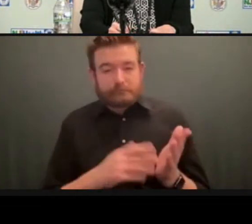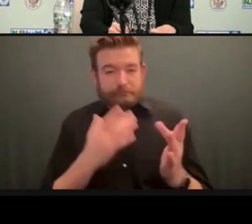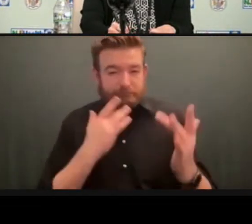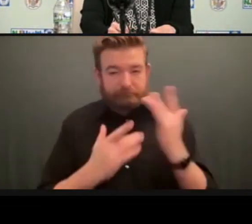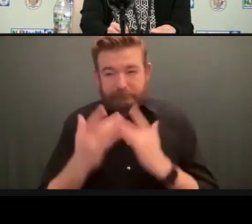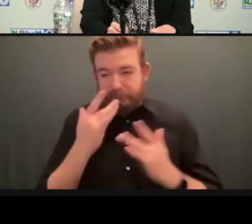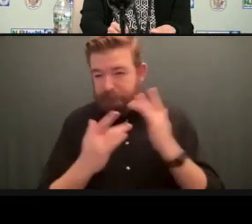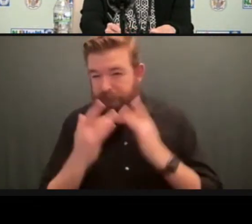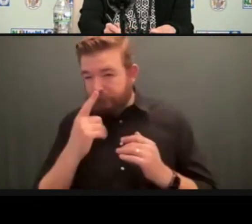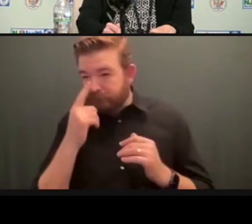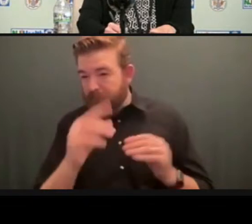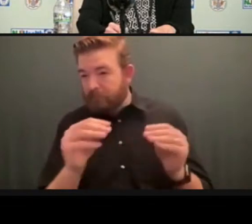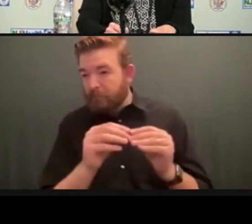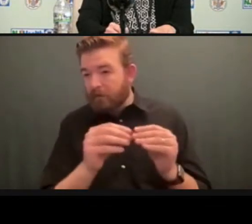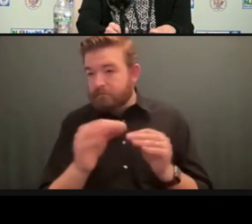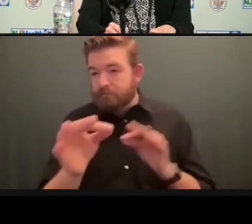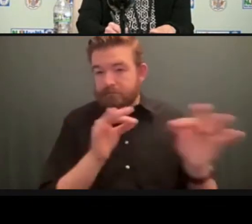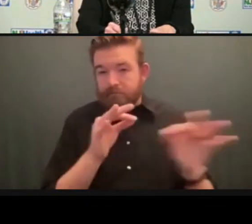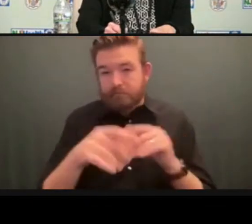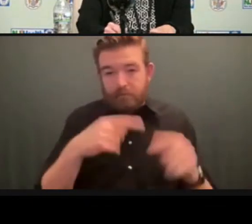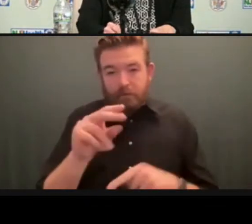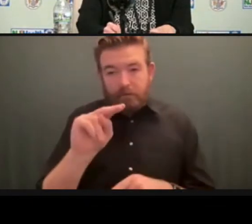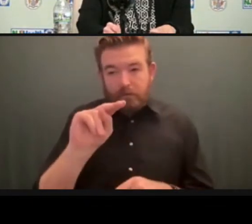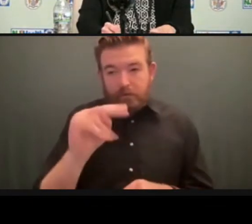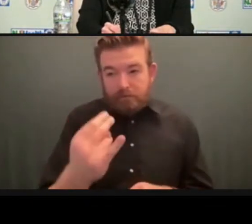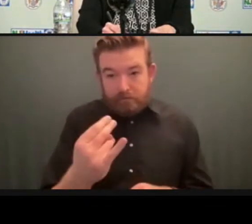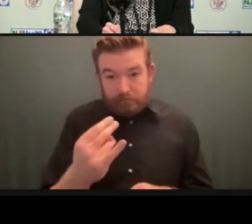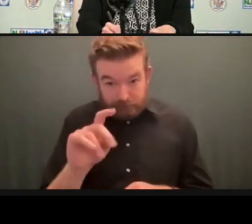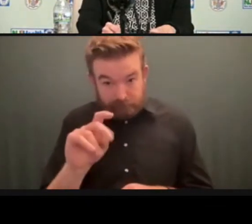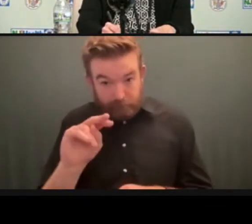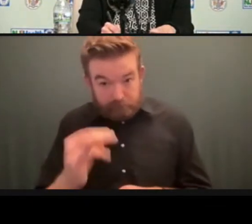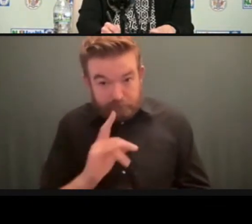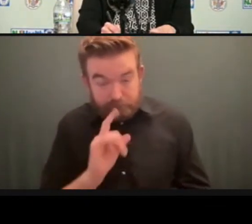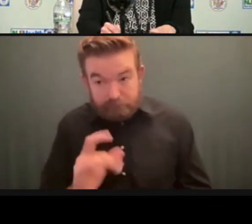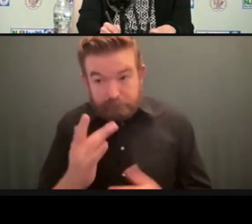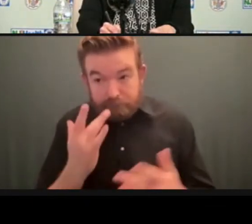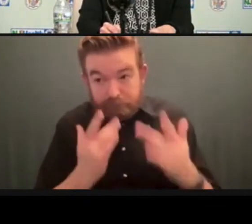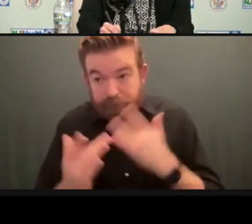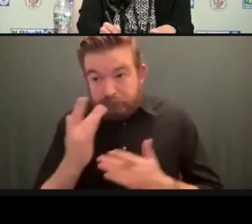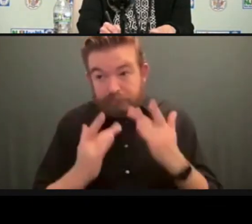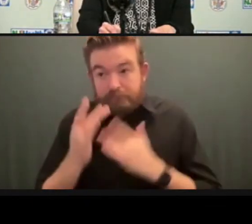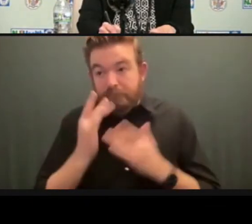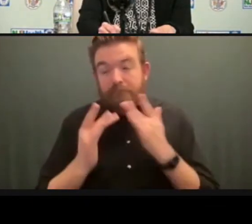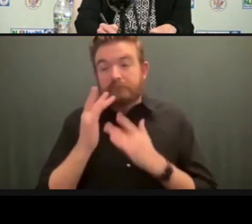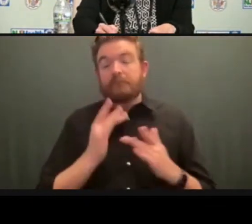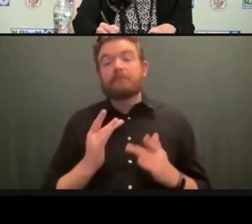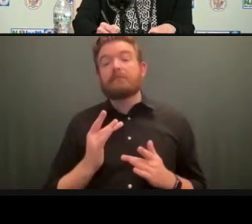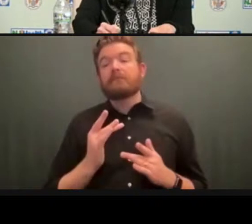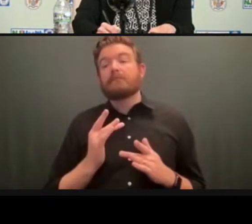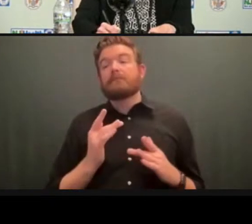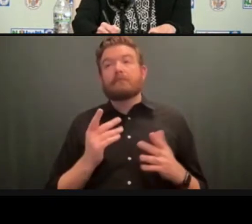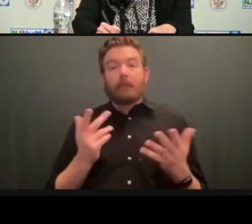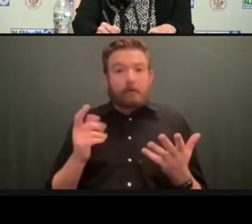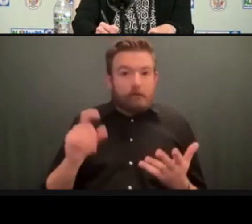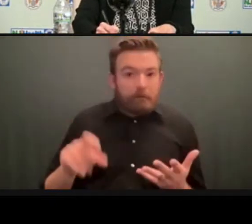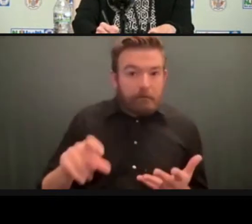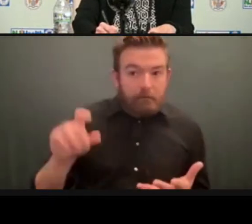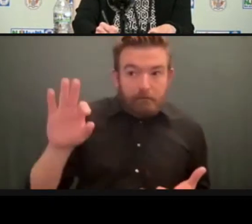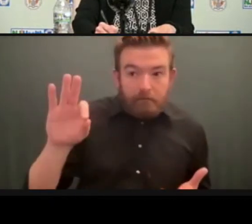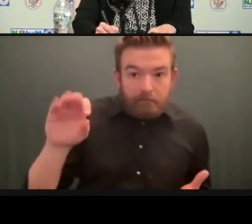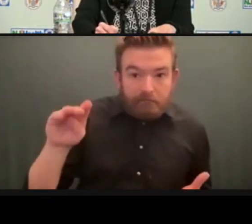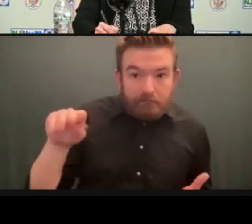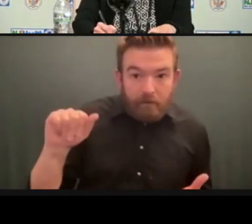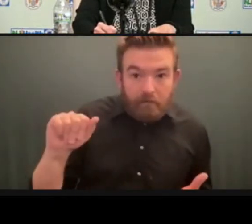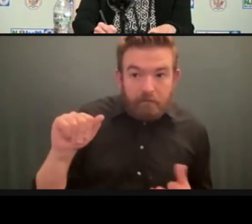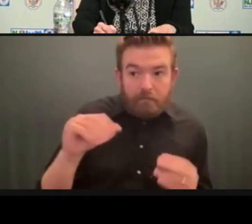bad it is for New Jersey, since you mentioned putting a request in for a federal strike force to come in to help